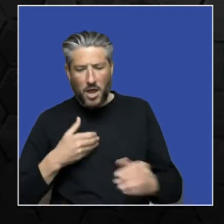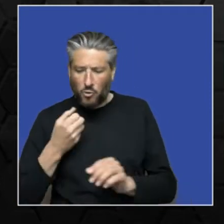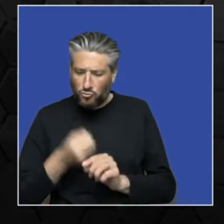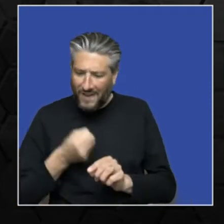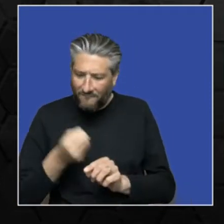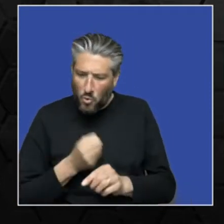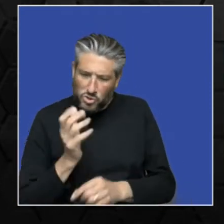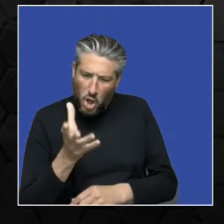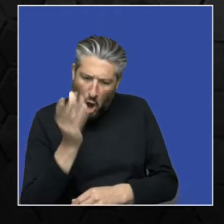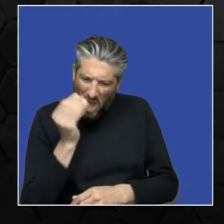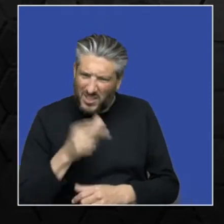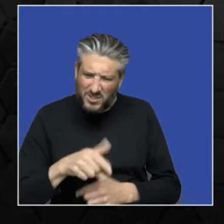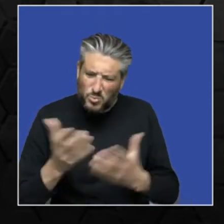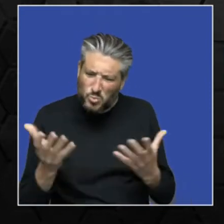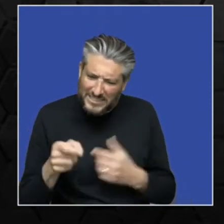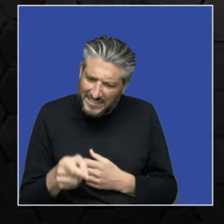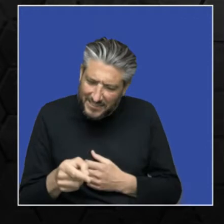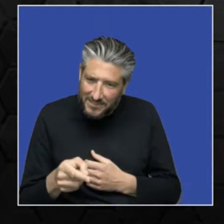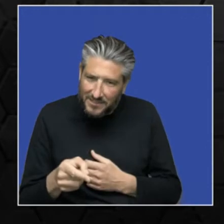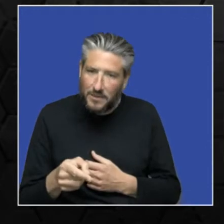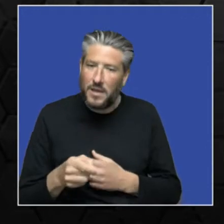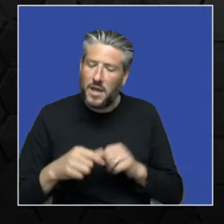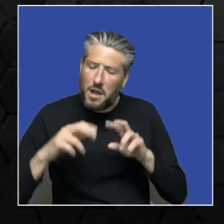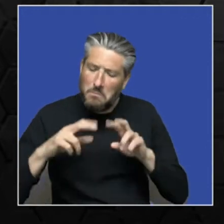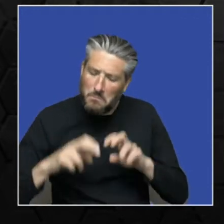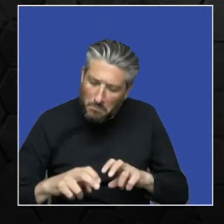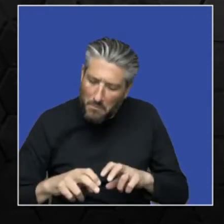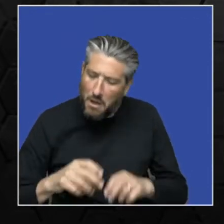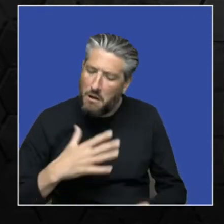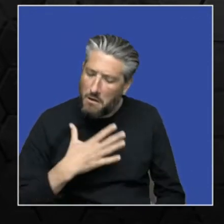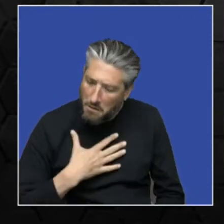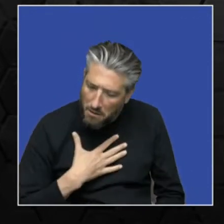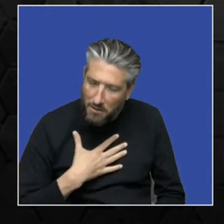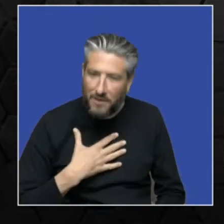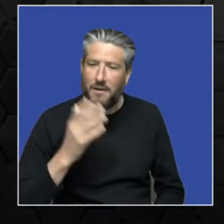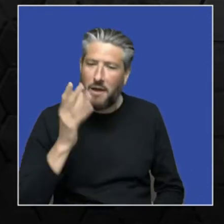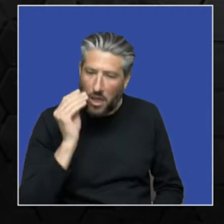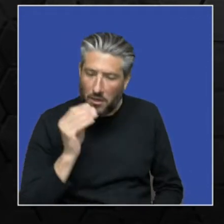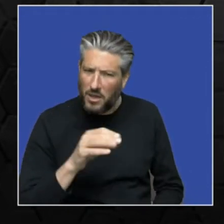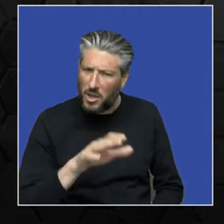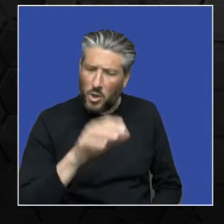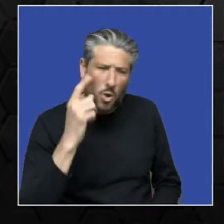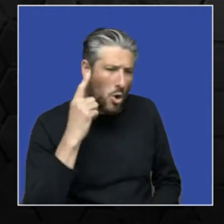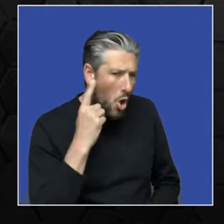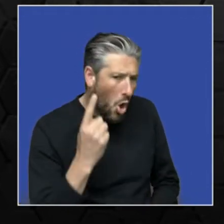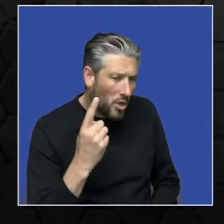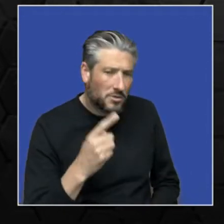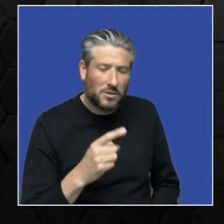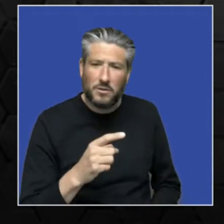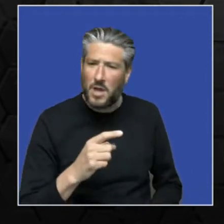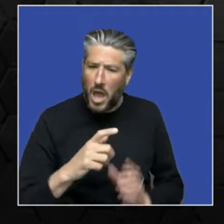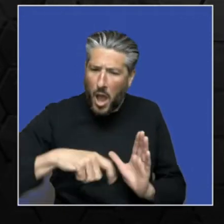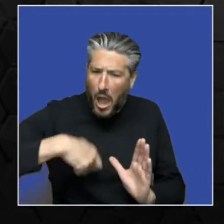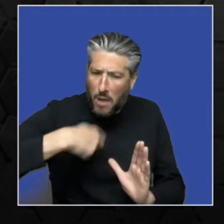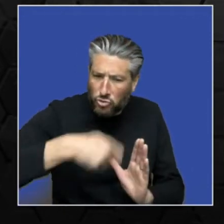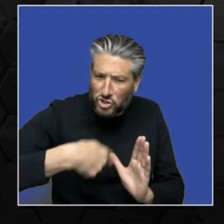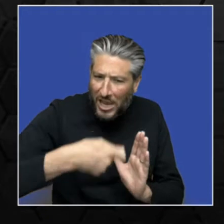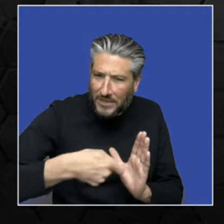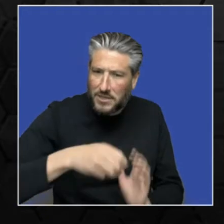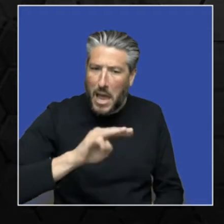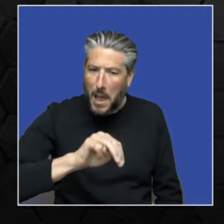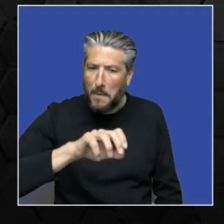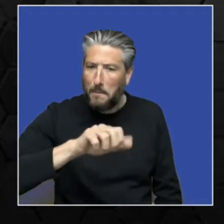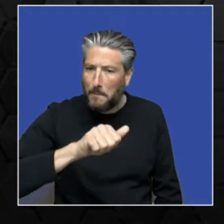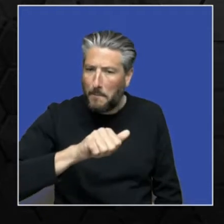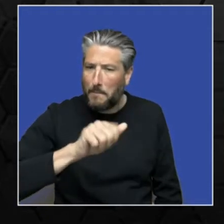that. Specifically, if you guys ever heard of something called Project Malmo, it is a Microsoft